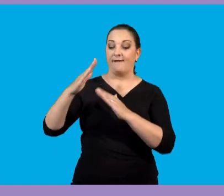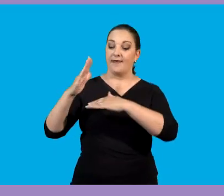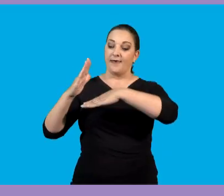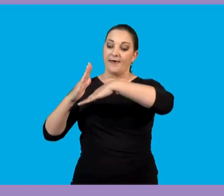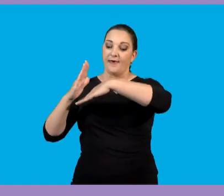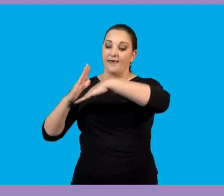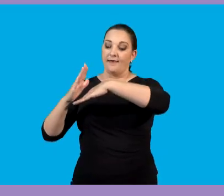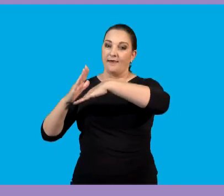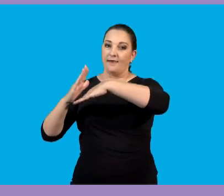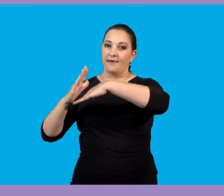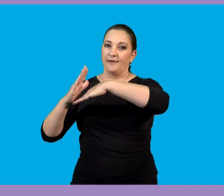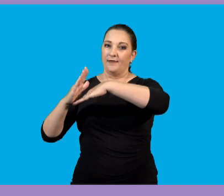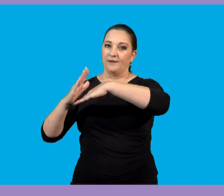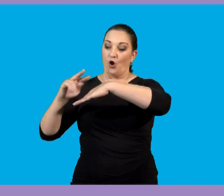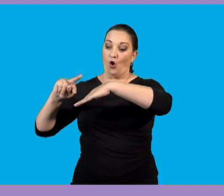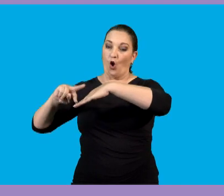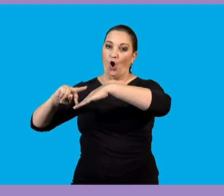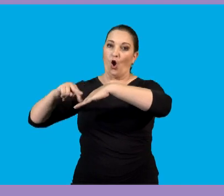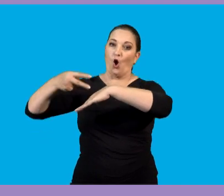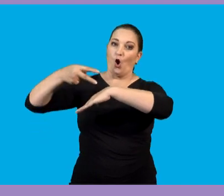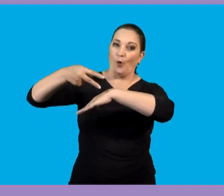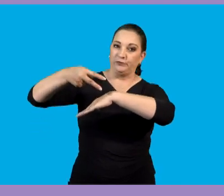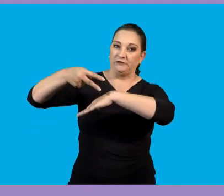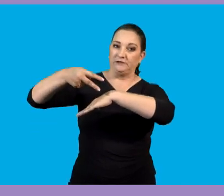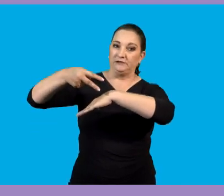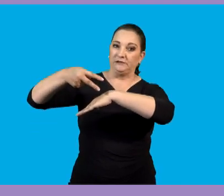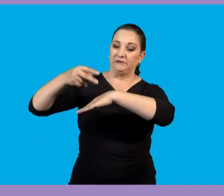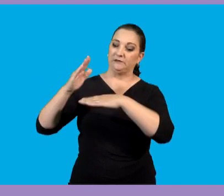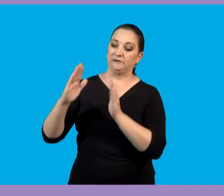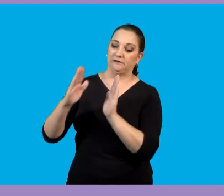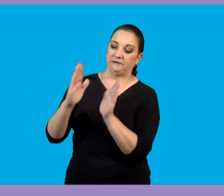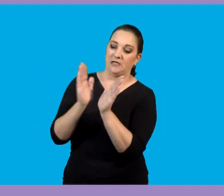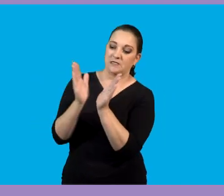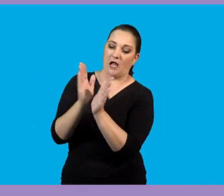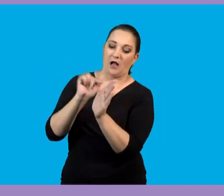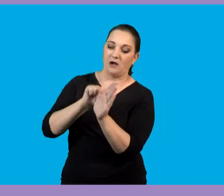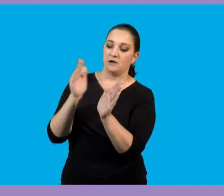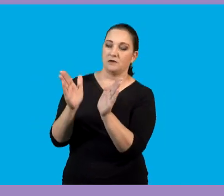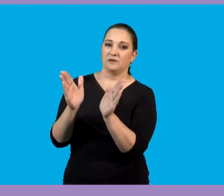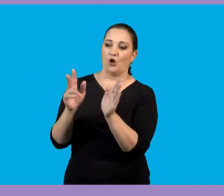angles are opposite equal sides.